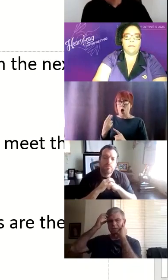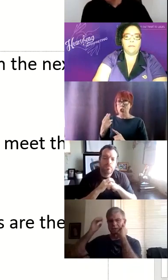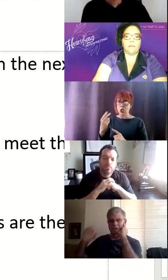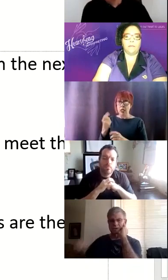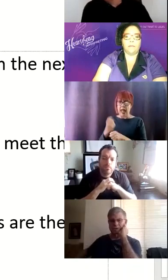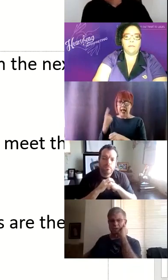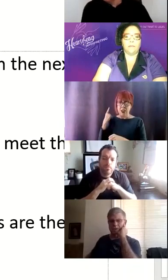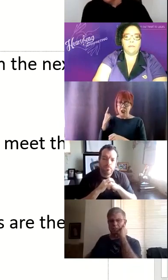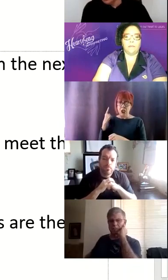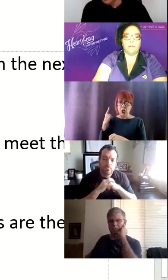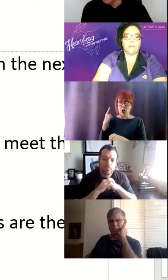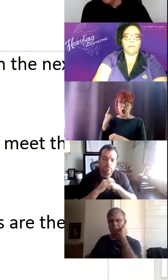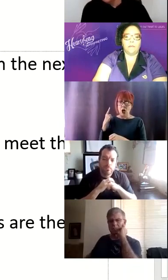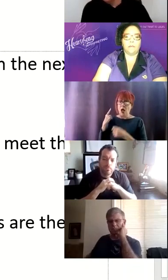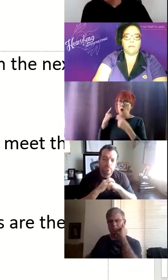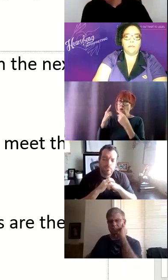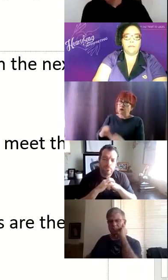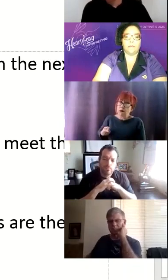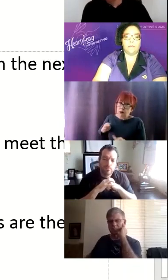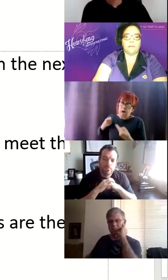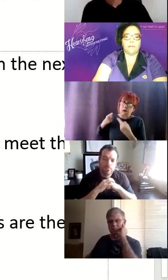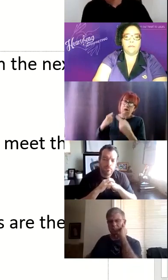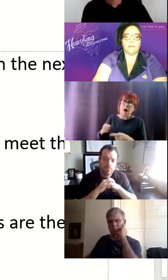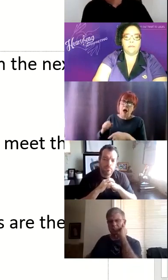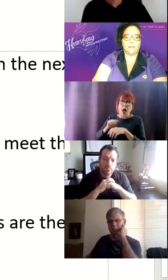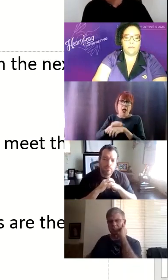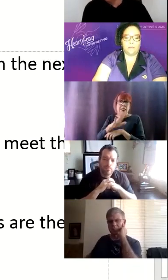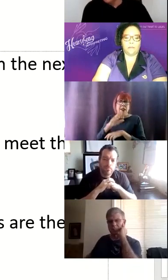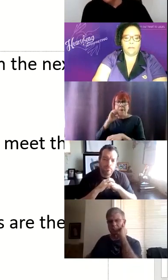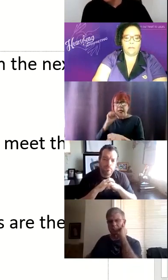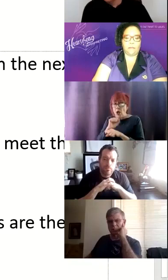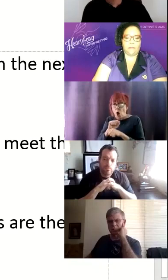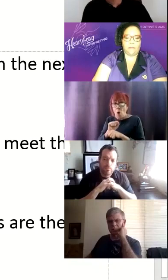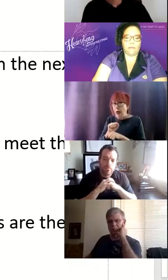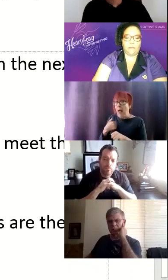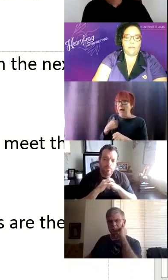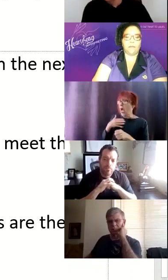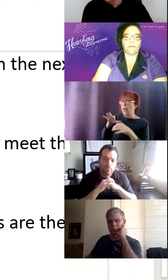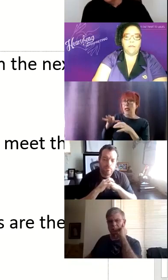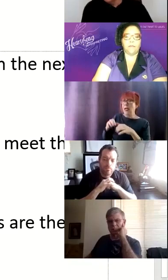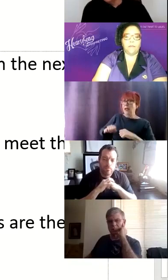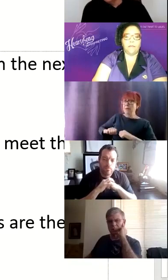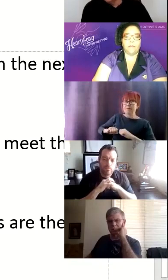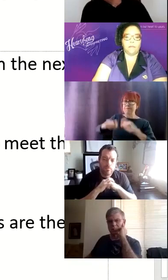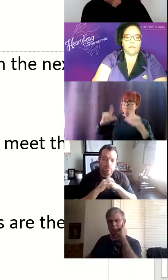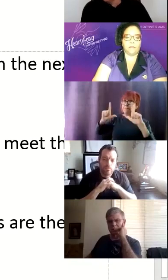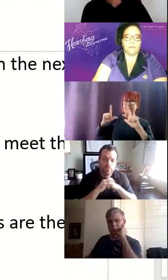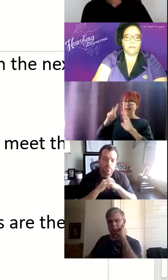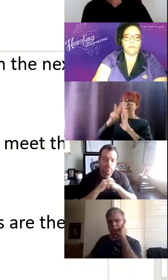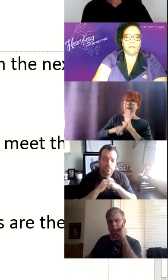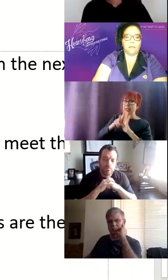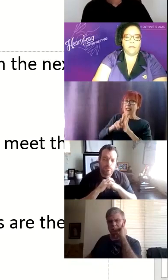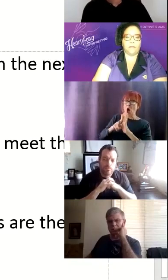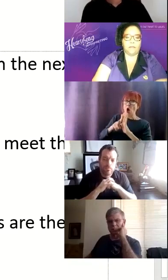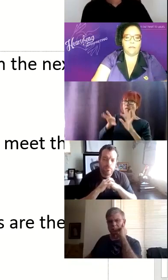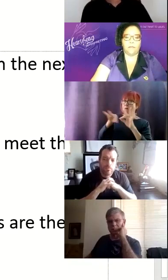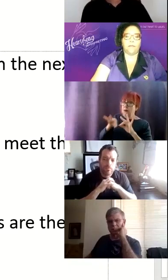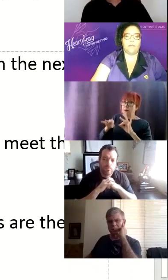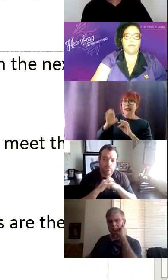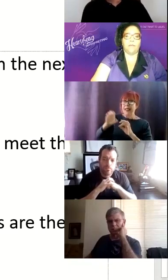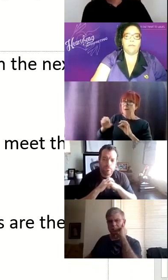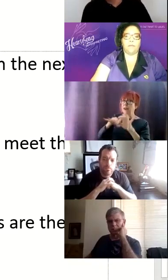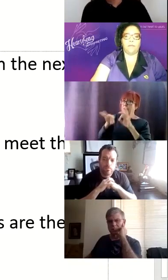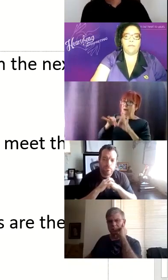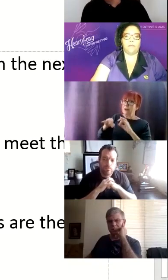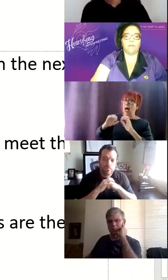there was a lot more struggle with submitting assignments, even though I already had the directions. I had videos, screen capturing, showing them step by